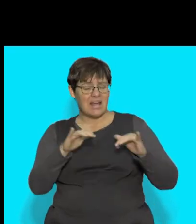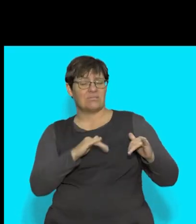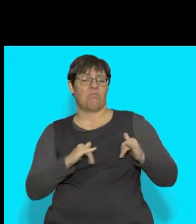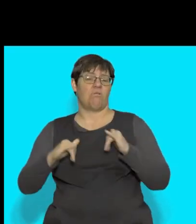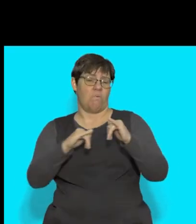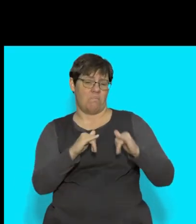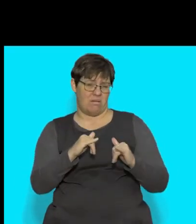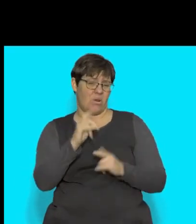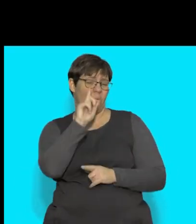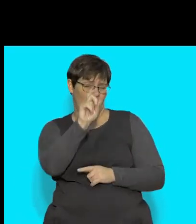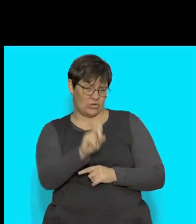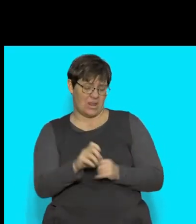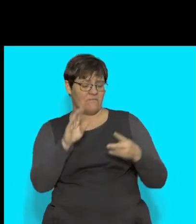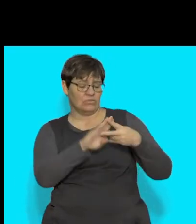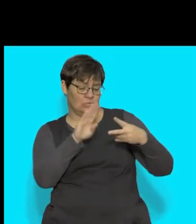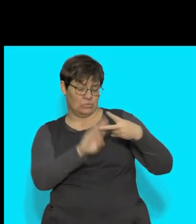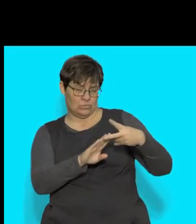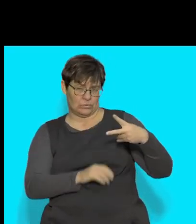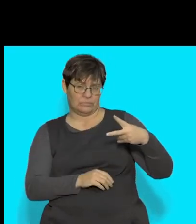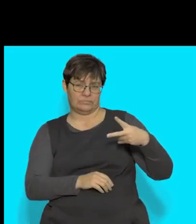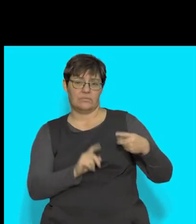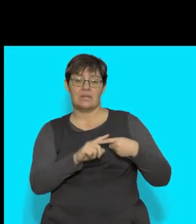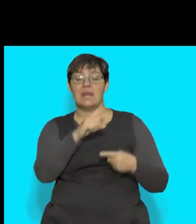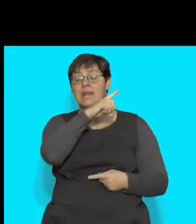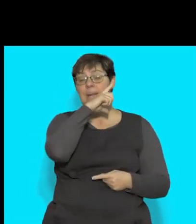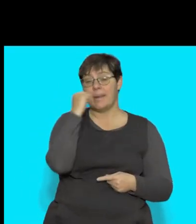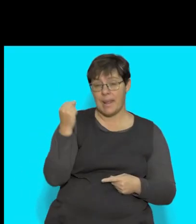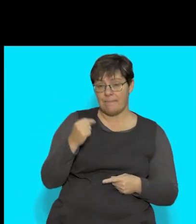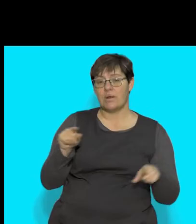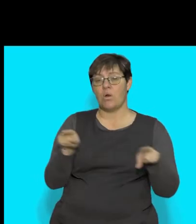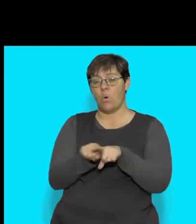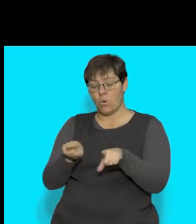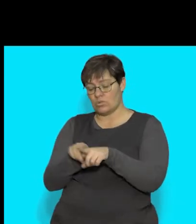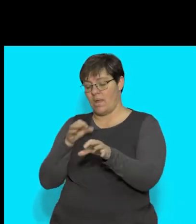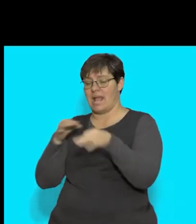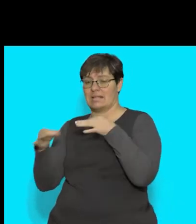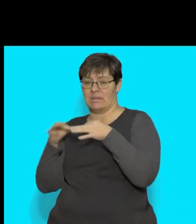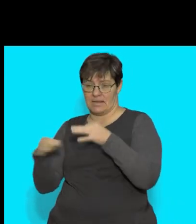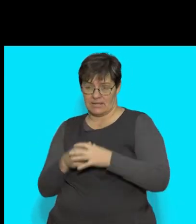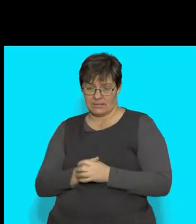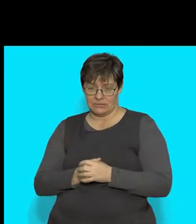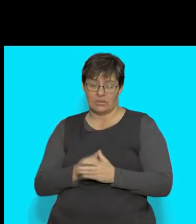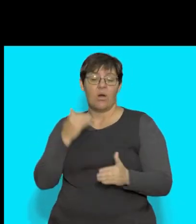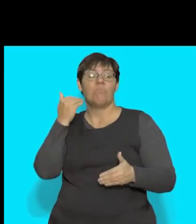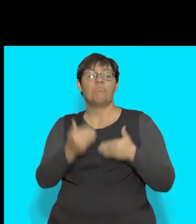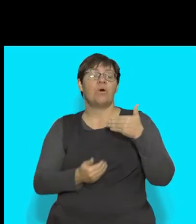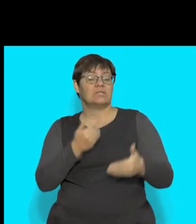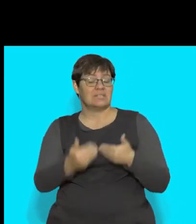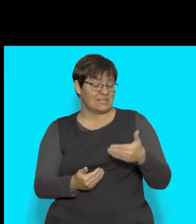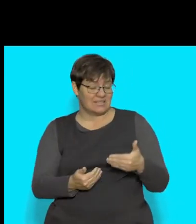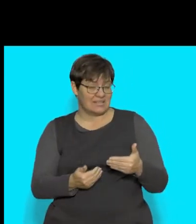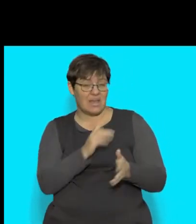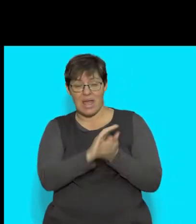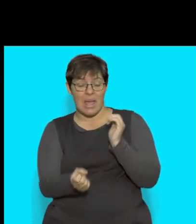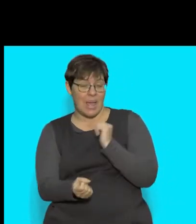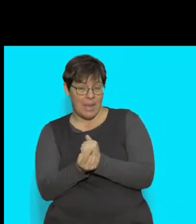question. And it's got two parts to it. It says name and explain the process